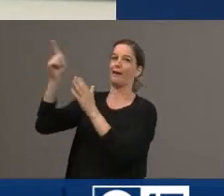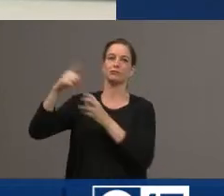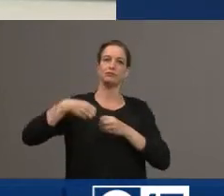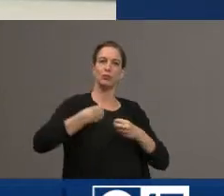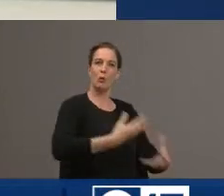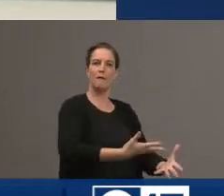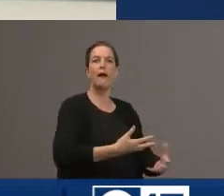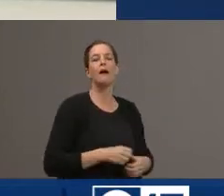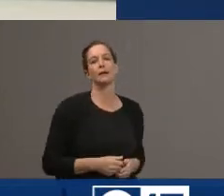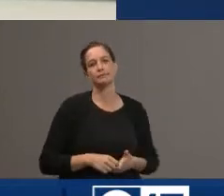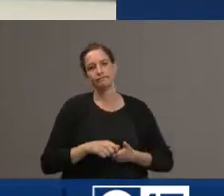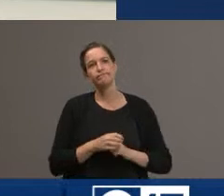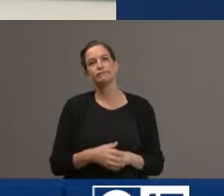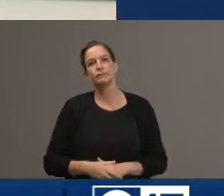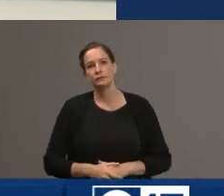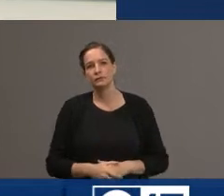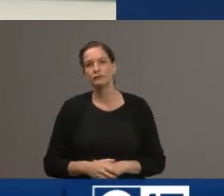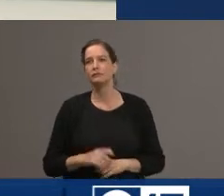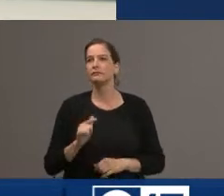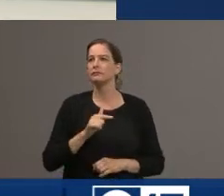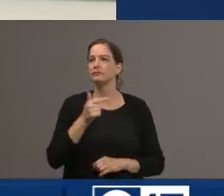Nicole.